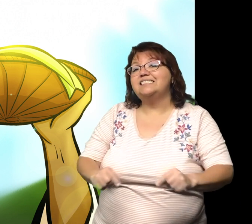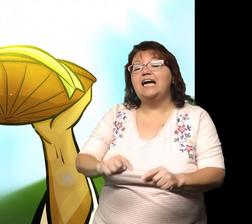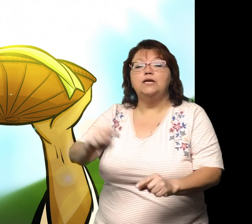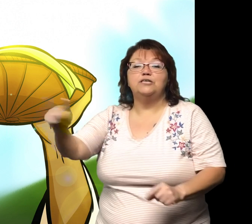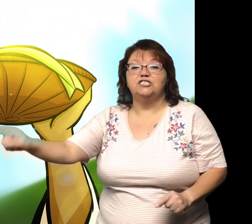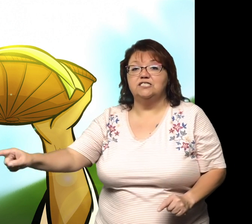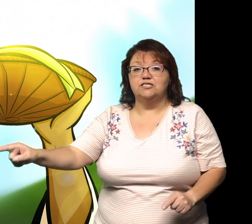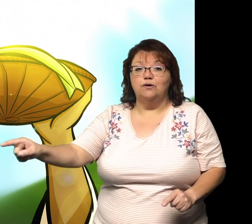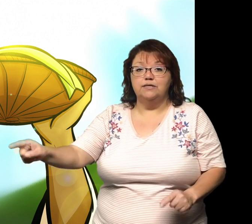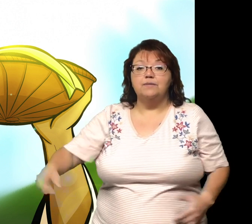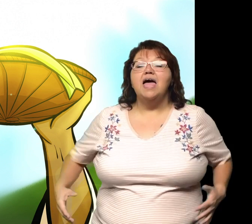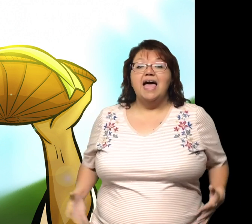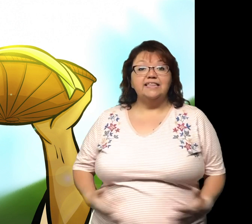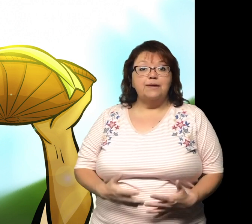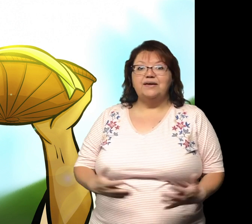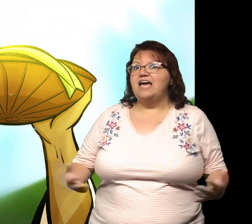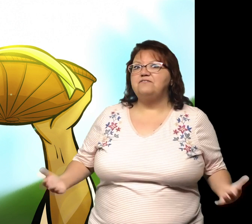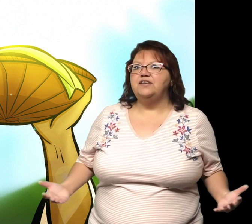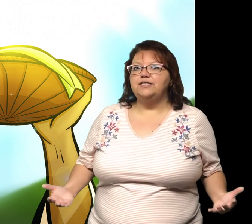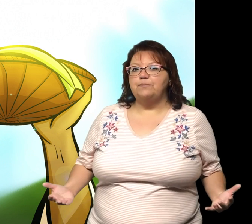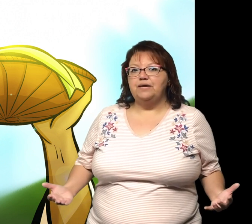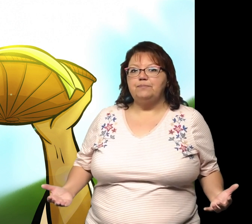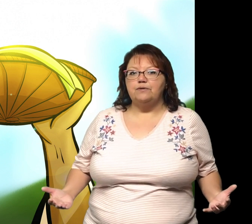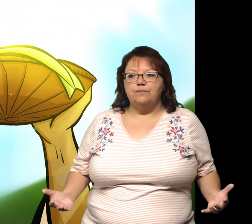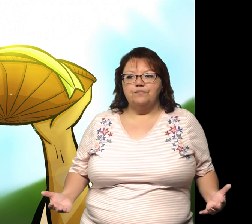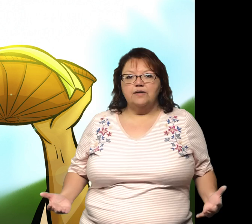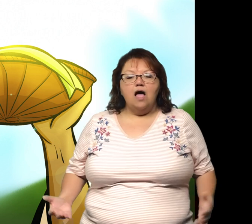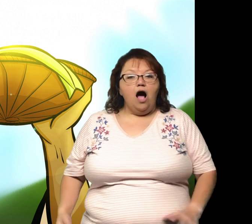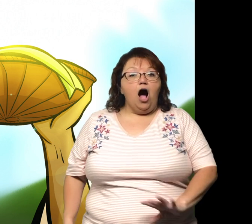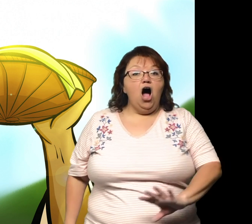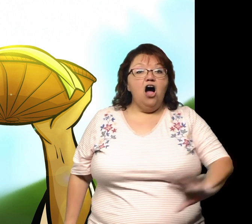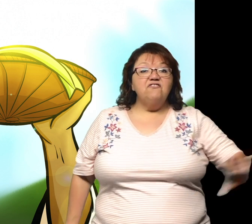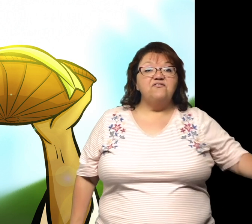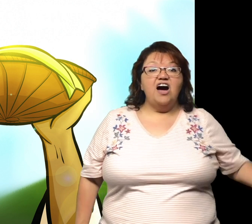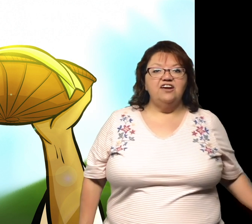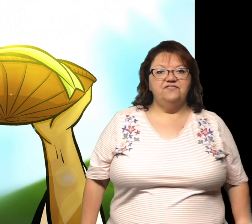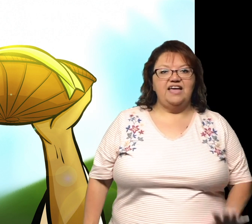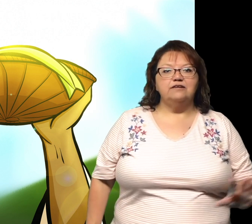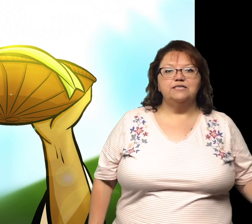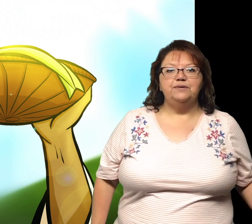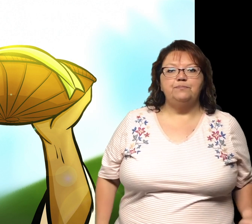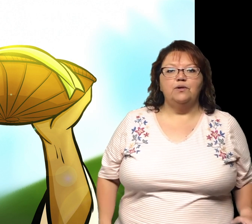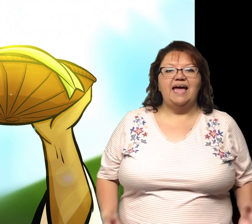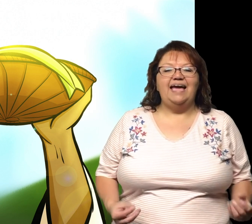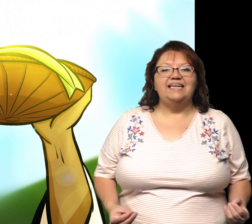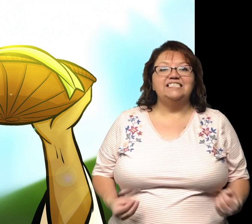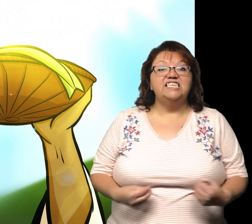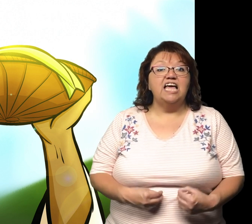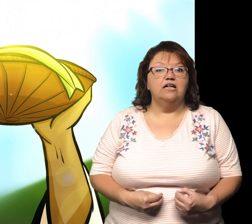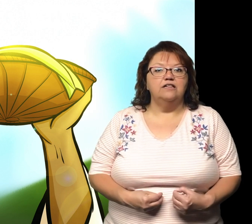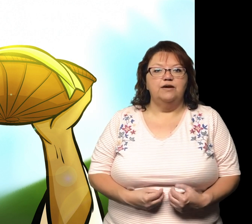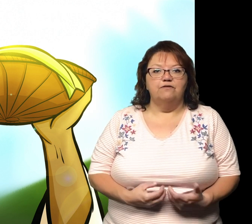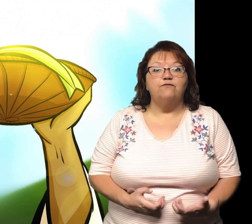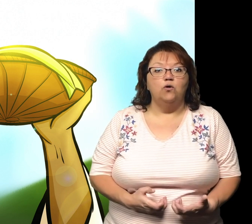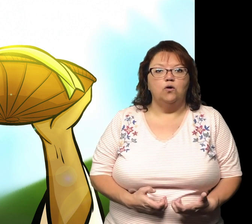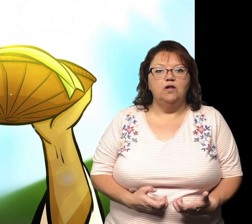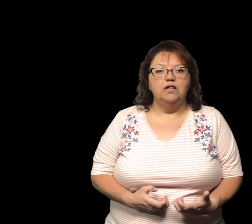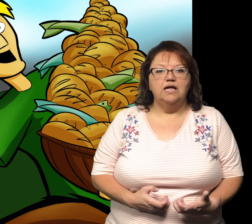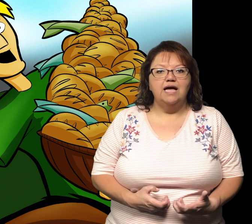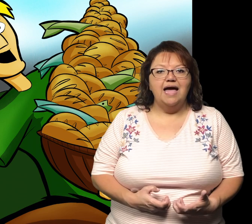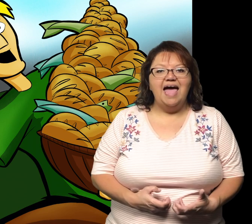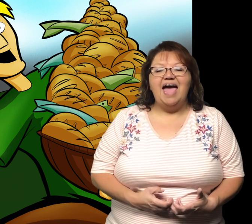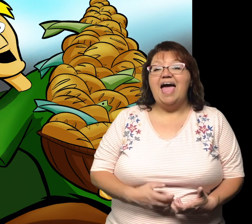did exactly what Jesus told them. And they began feeding the people. All 5,000 people ate until they were